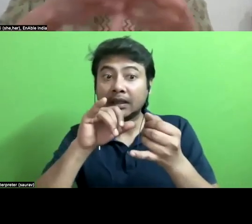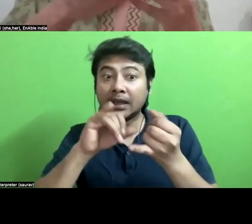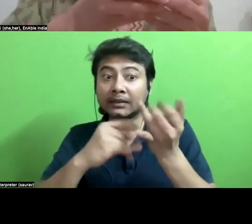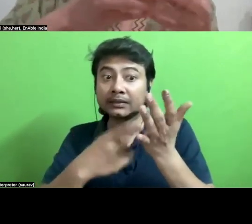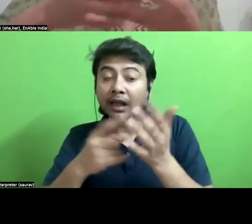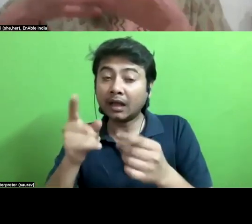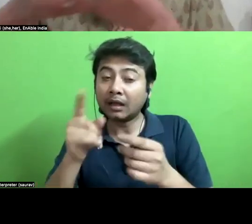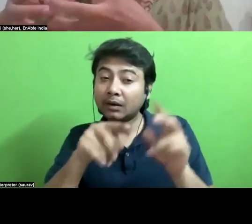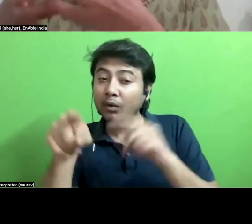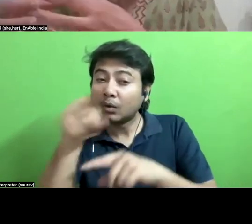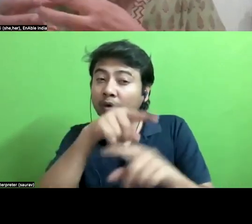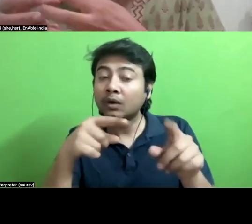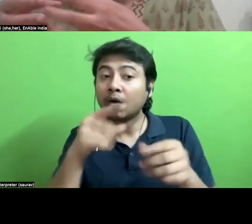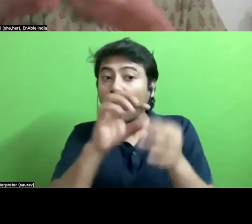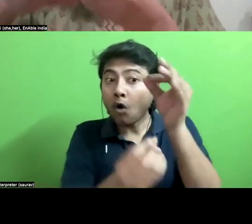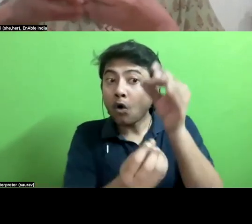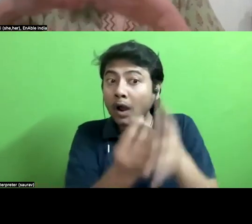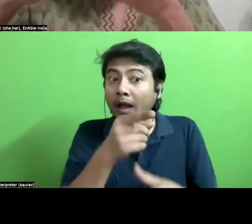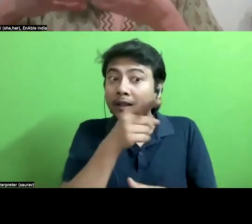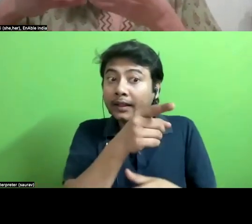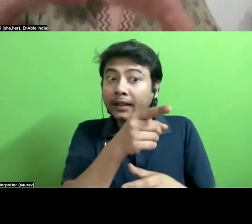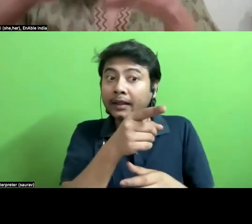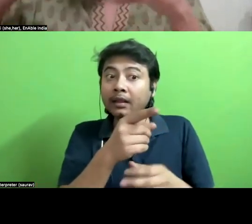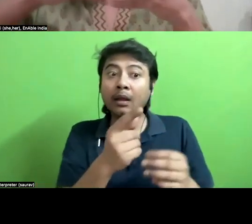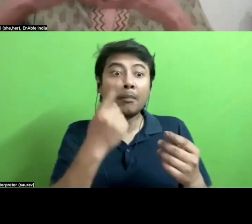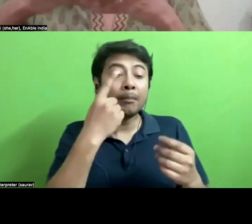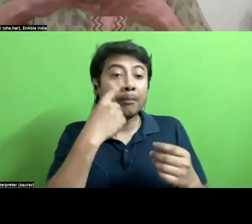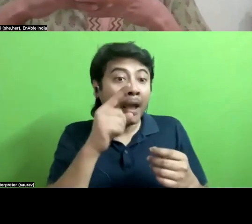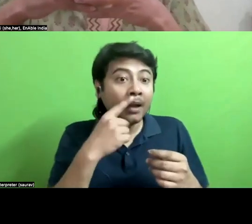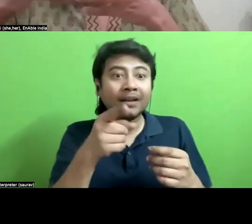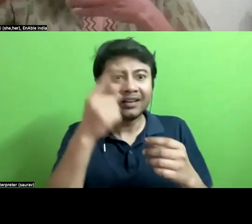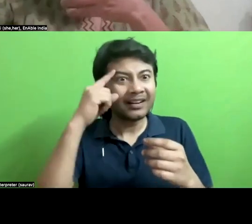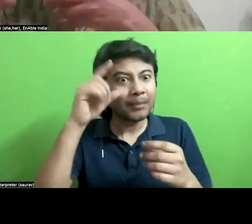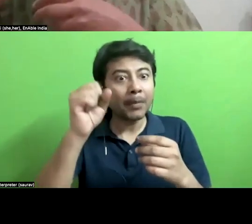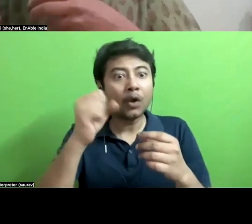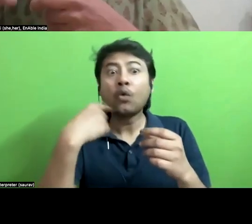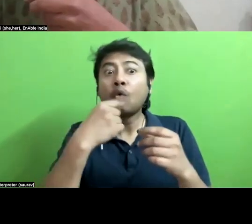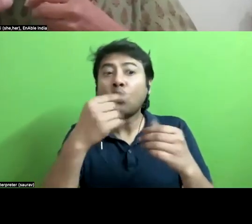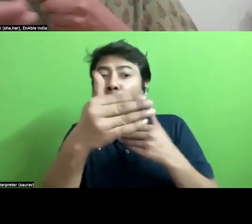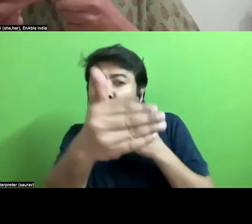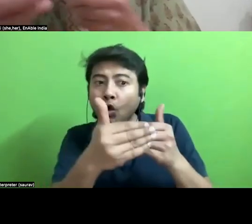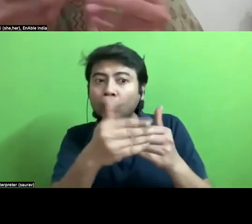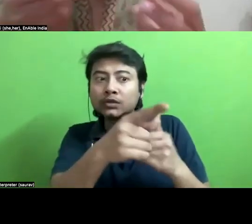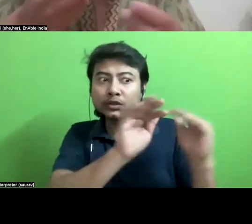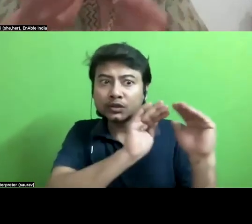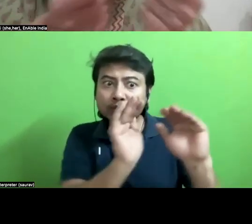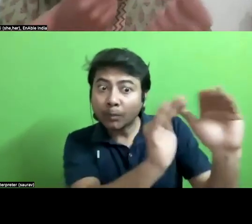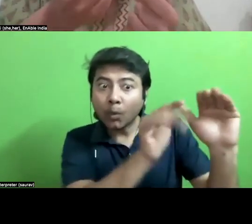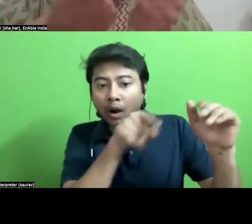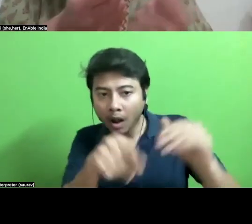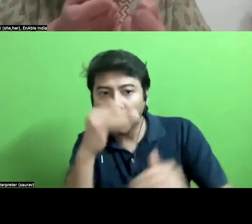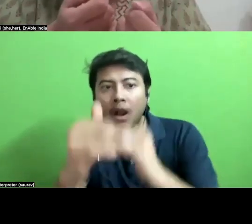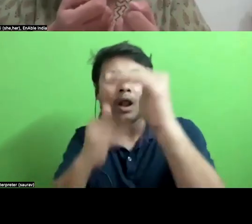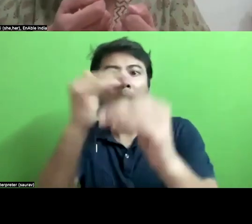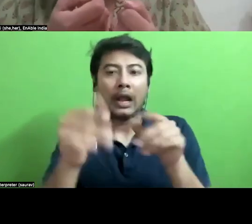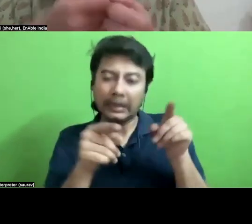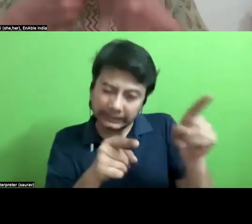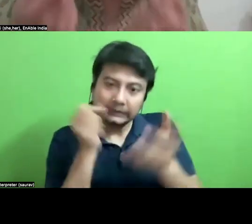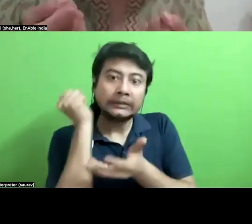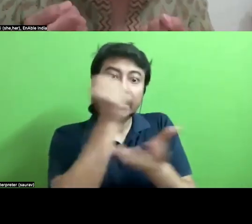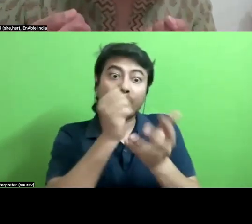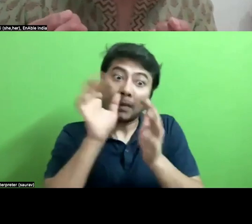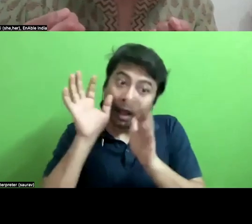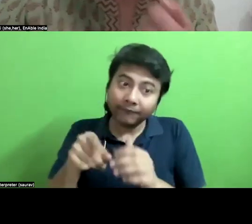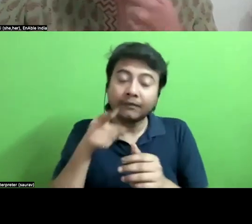if you see a school where it's not the school principal only, it's also the members in the school are becoming the problem